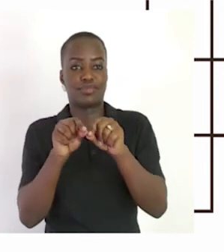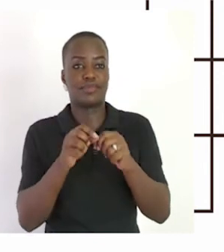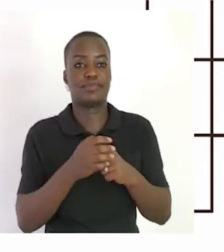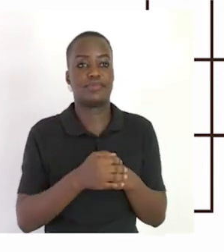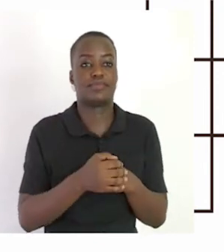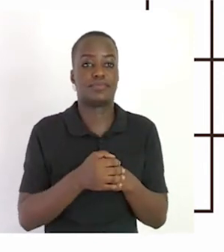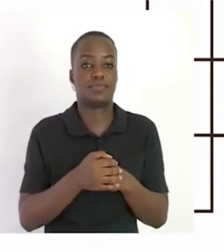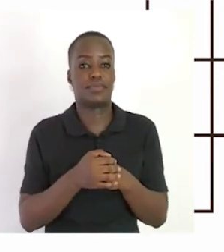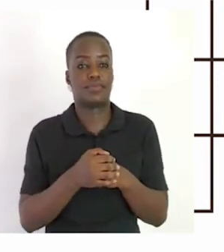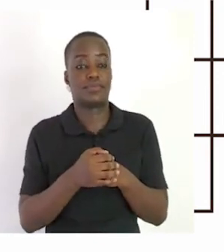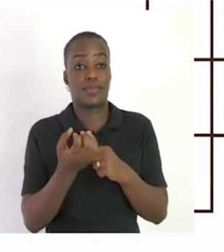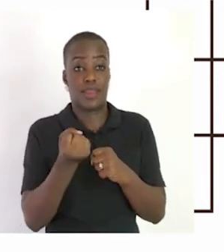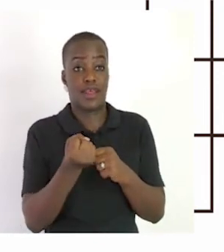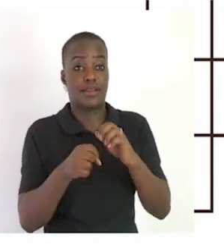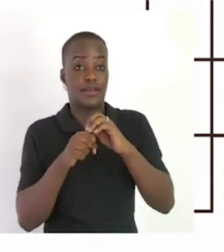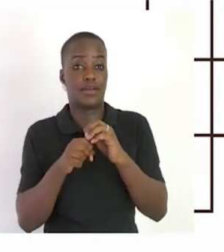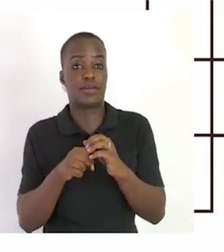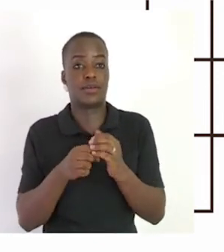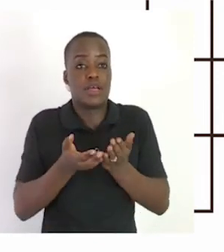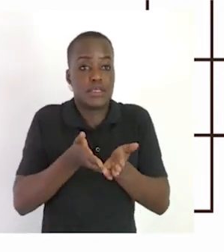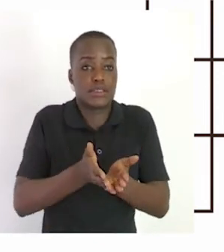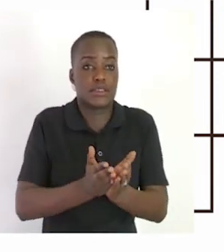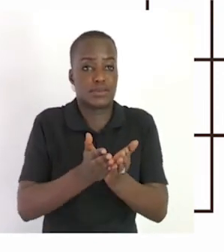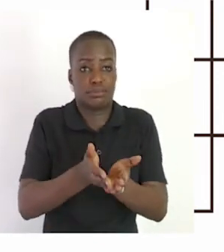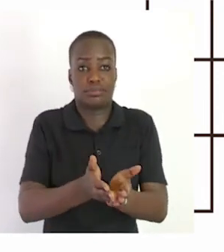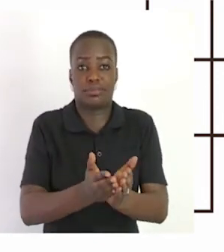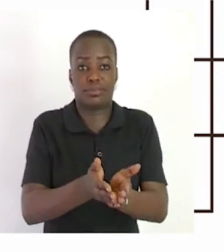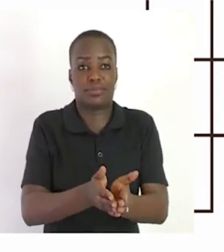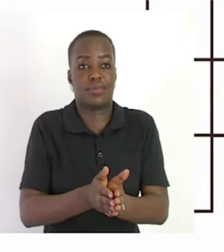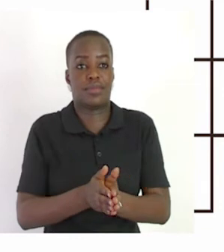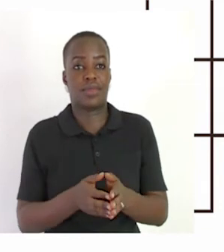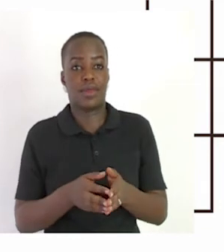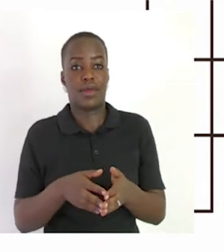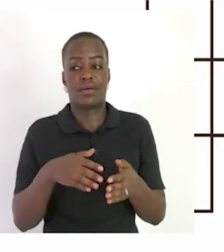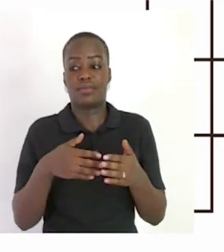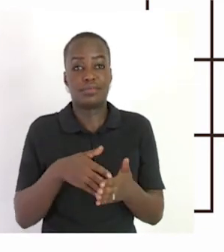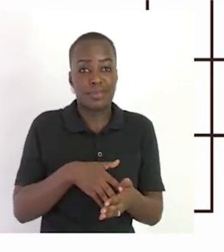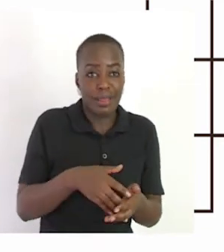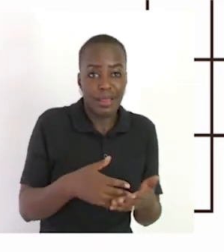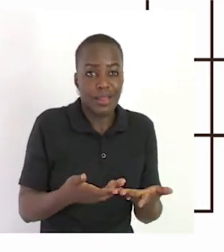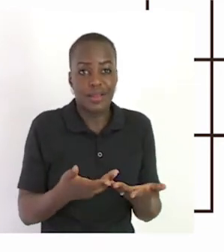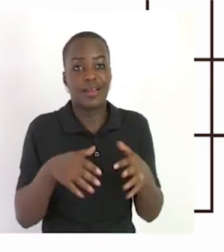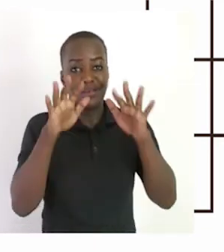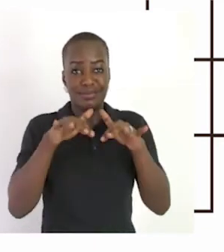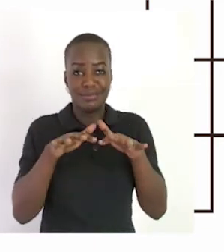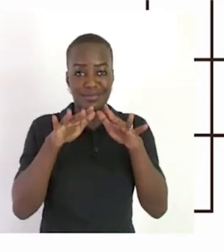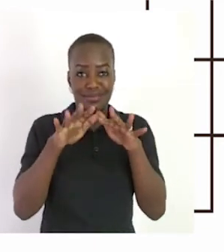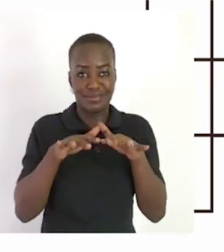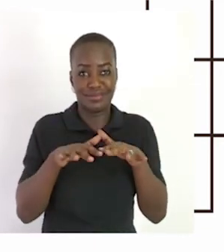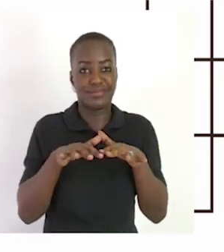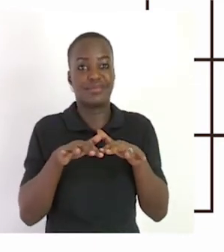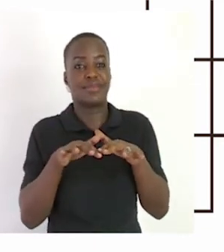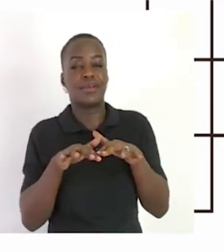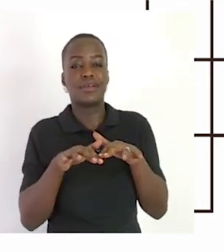together. We have sail, pail, rain,